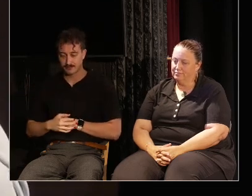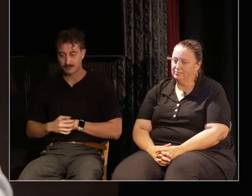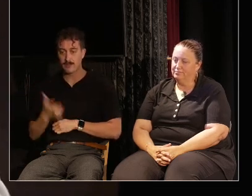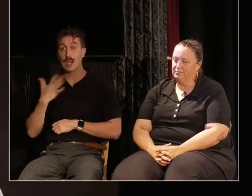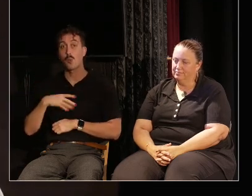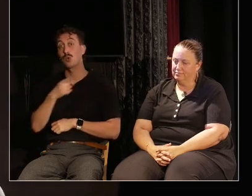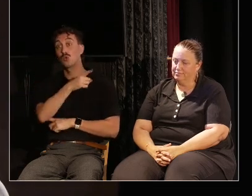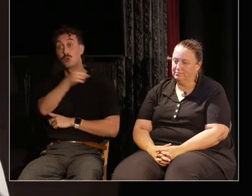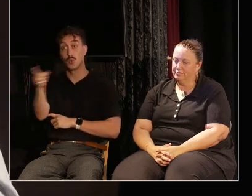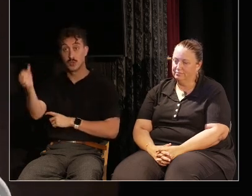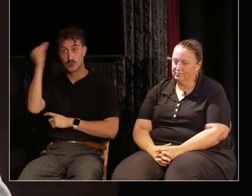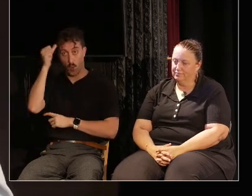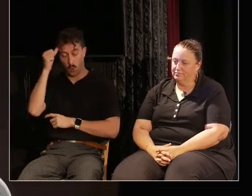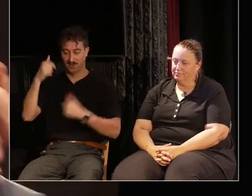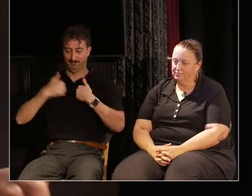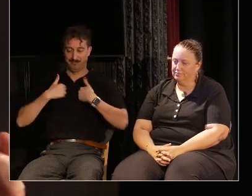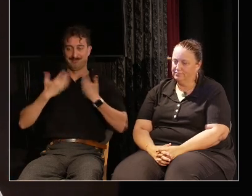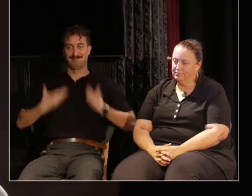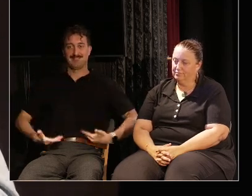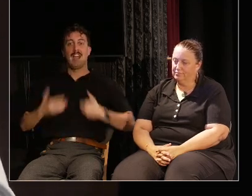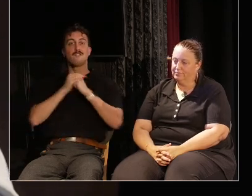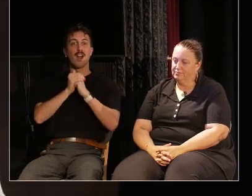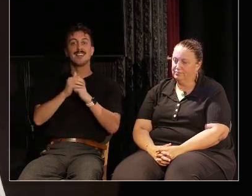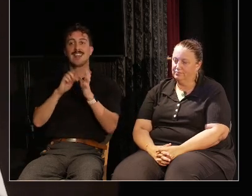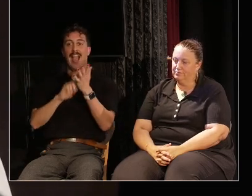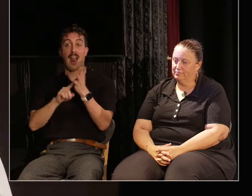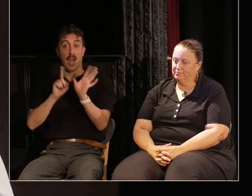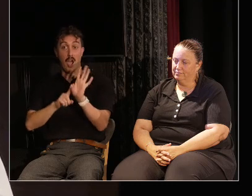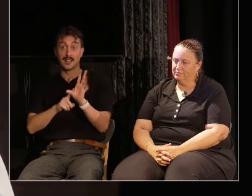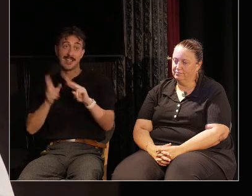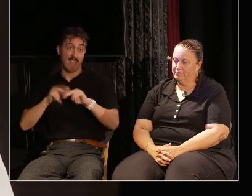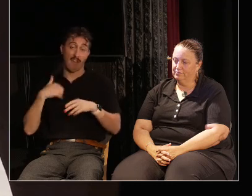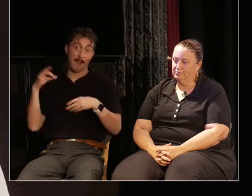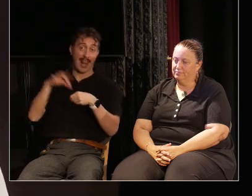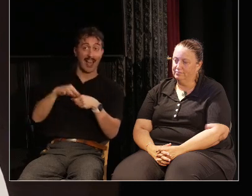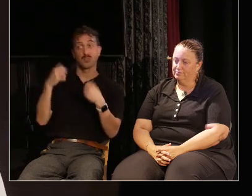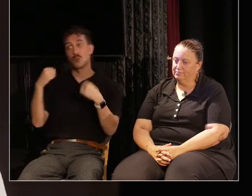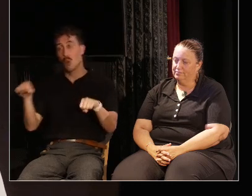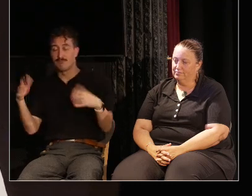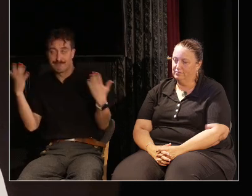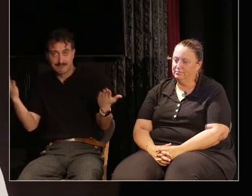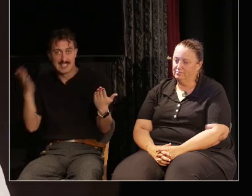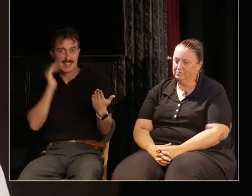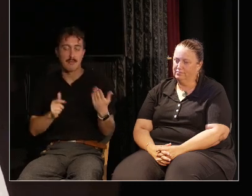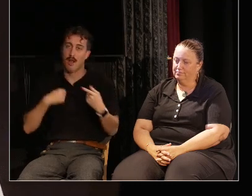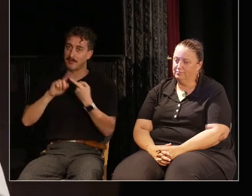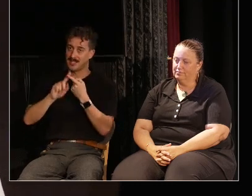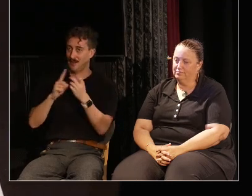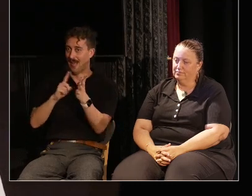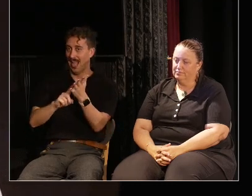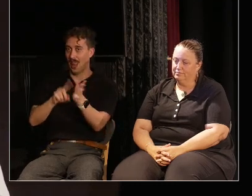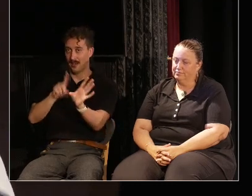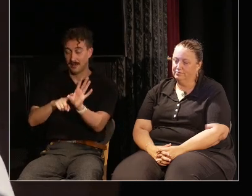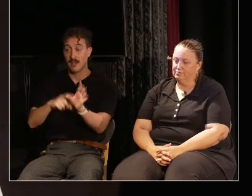that you have a friend and ally, whether I get re-elected or not. I am that person. But also, and while I'm proud of what